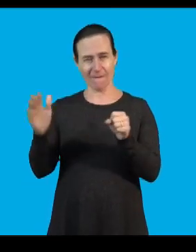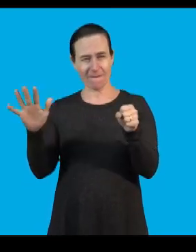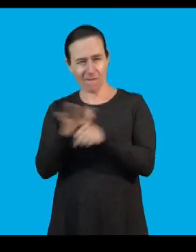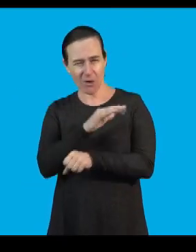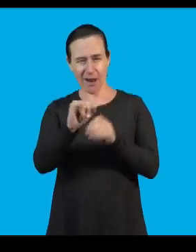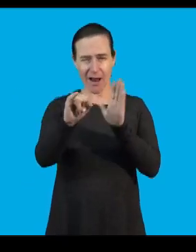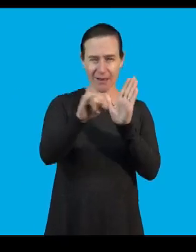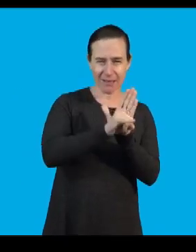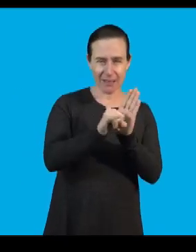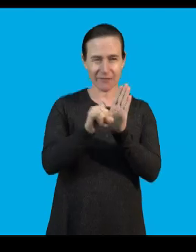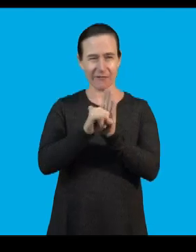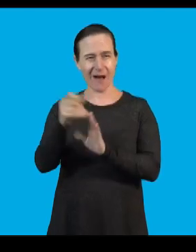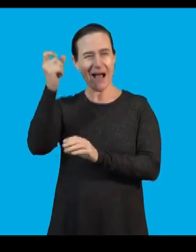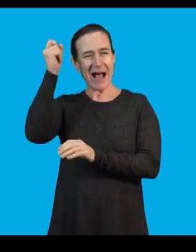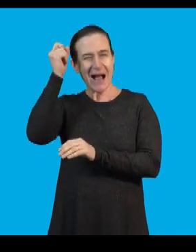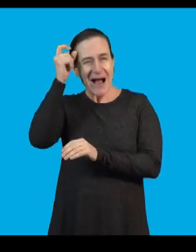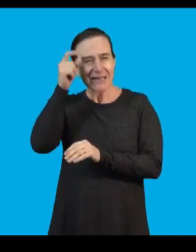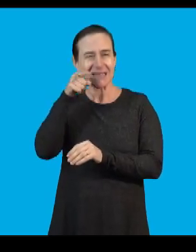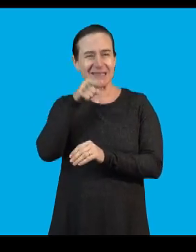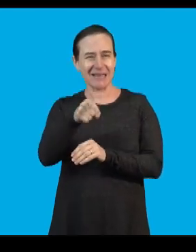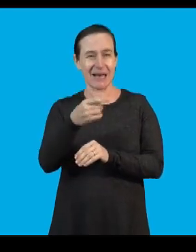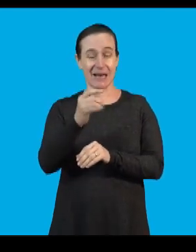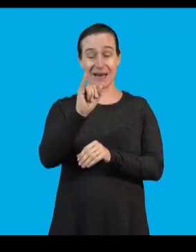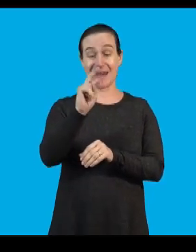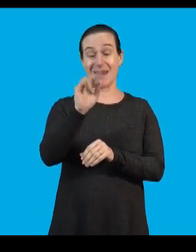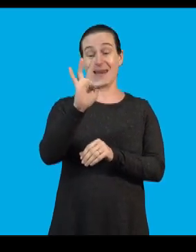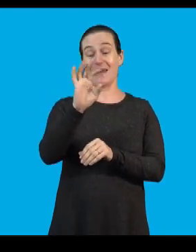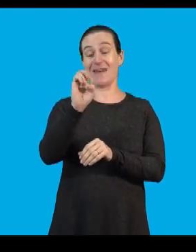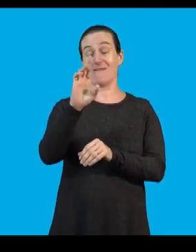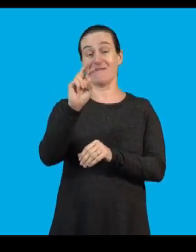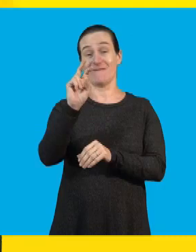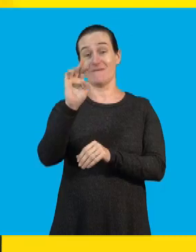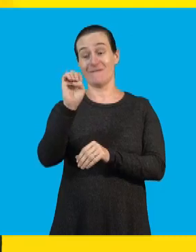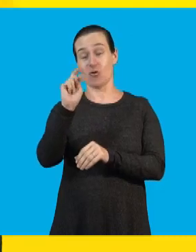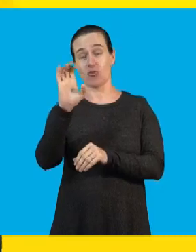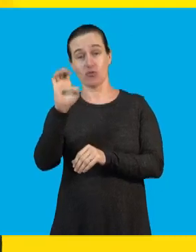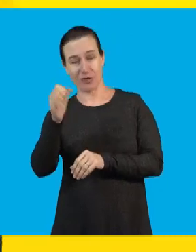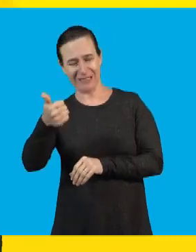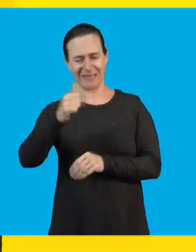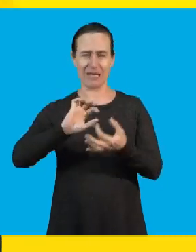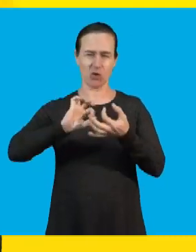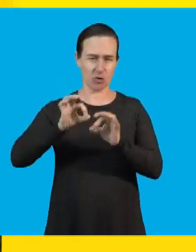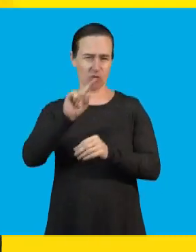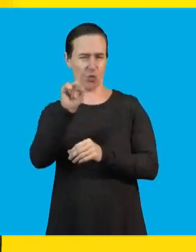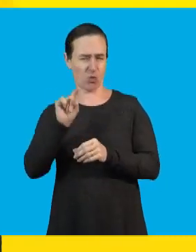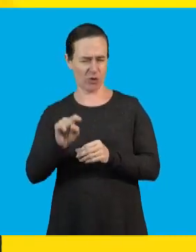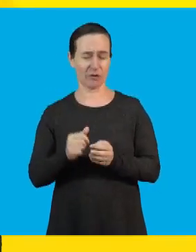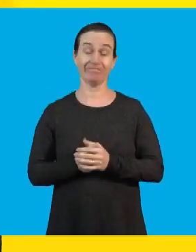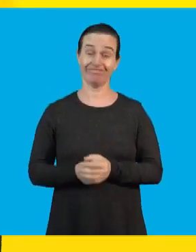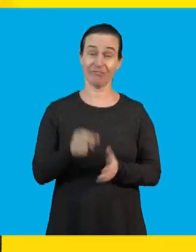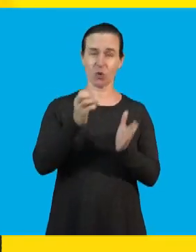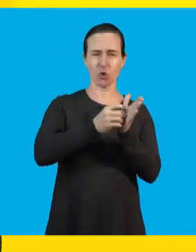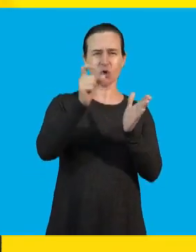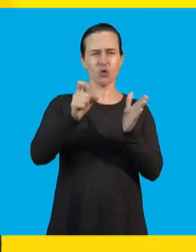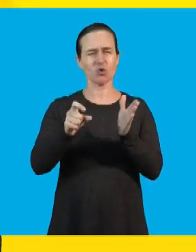understand the inference and interpretation type questions, all right? Also, learners are struggling to decode